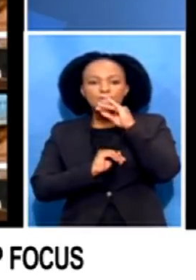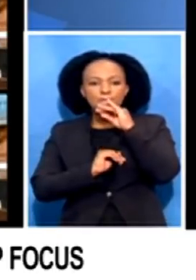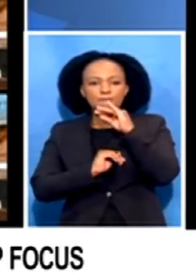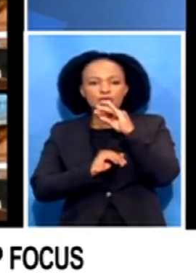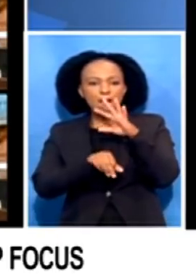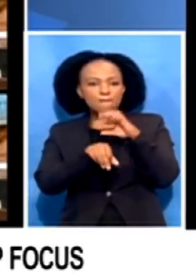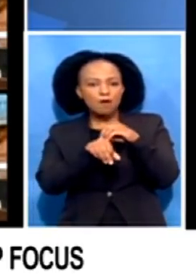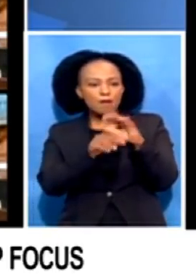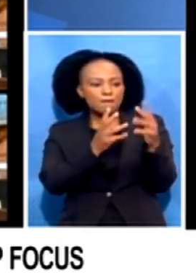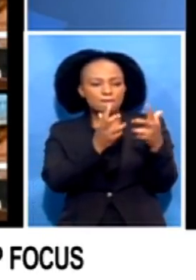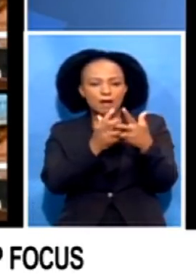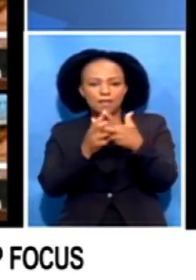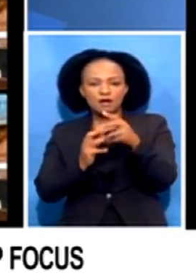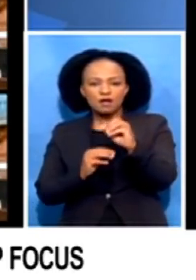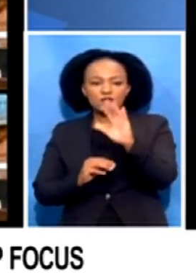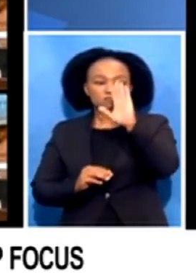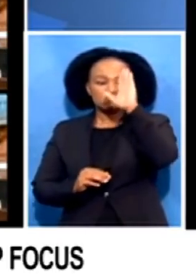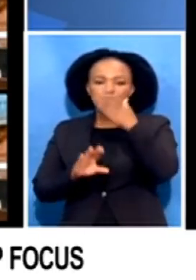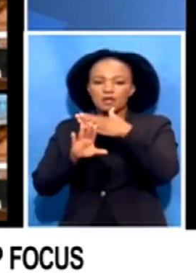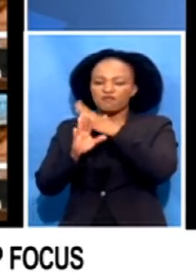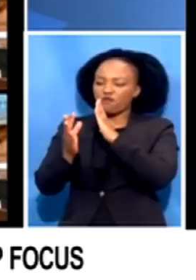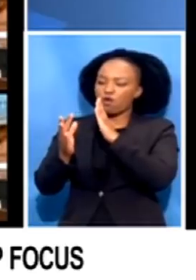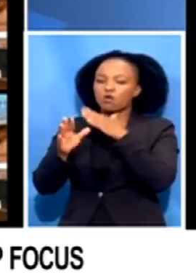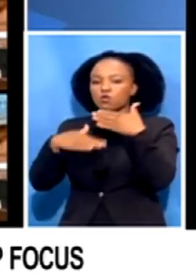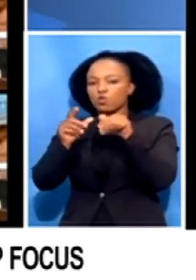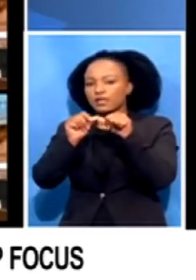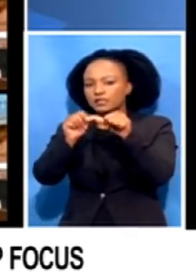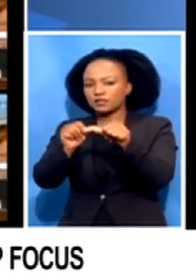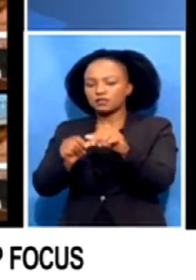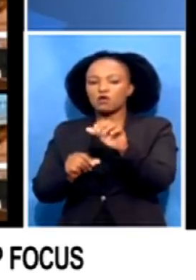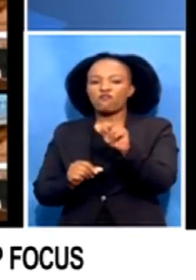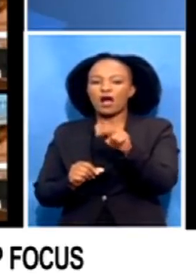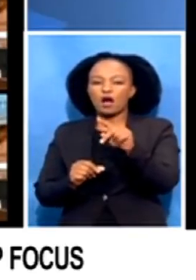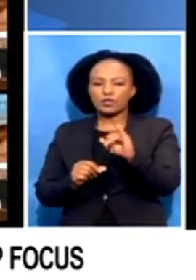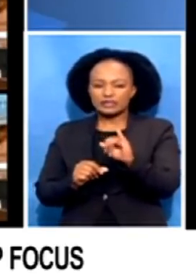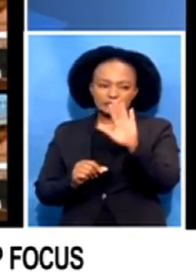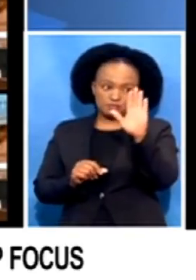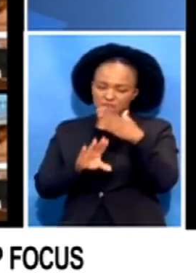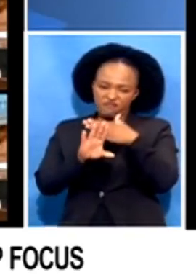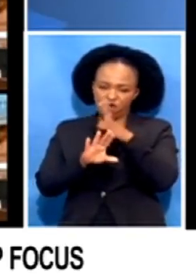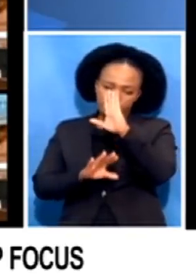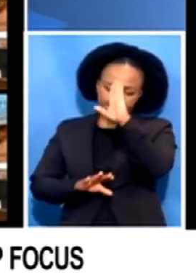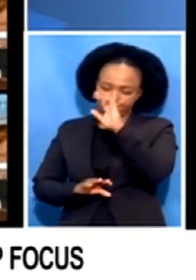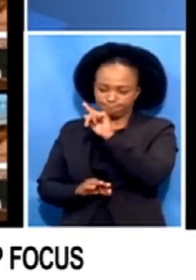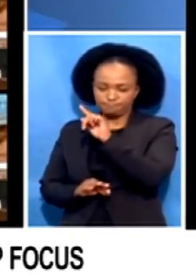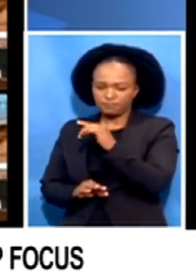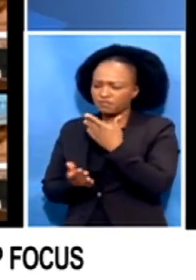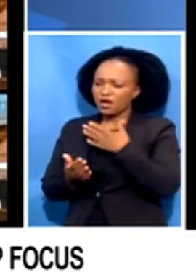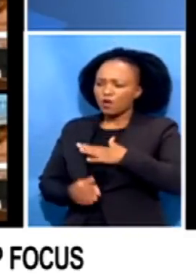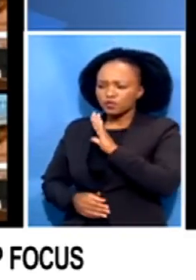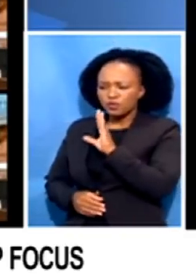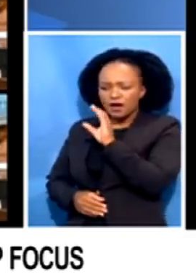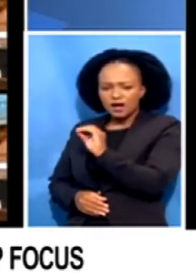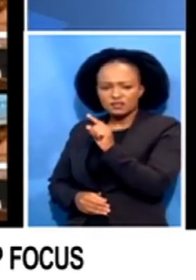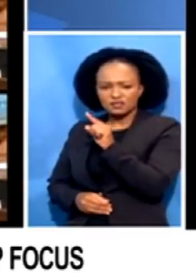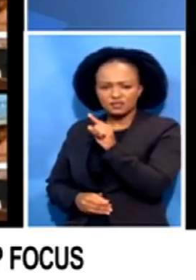go on to the question of Audi, can I ask you, about the basis for